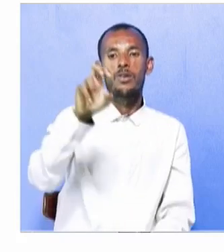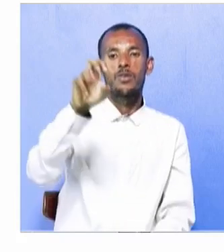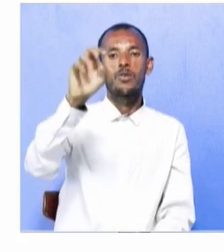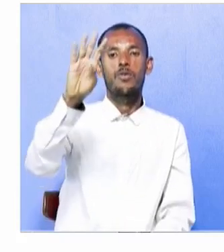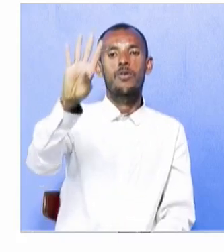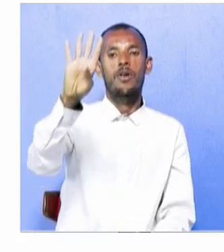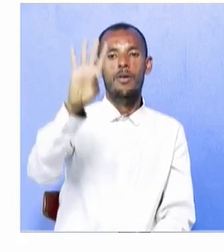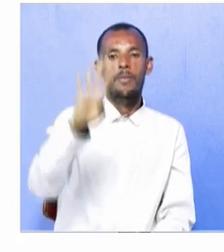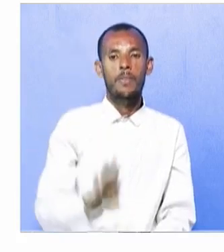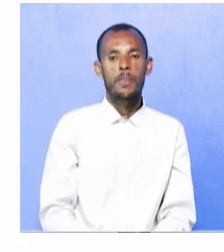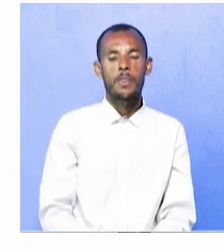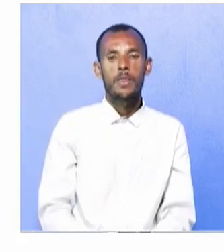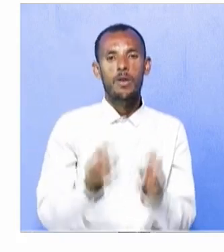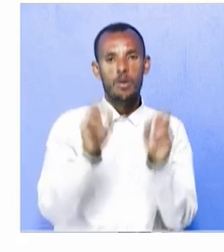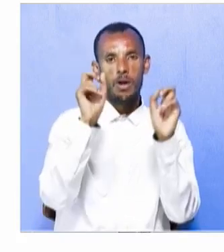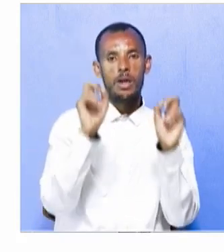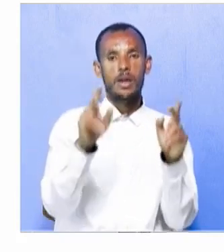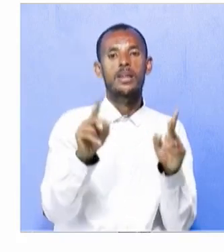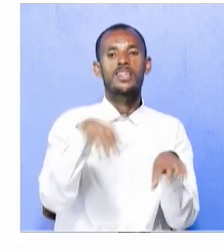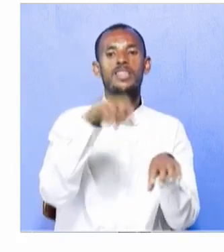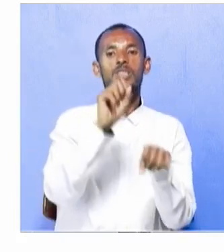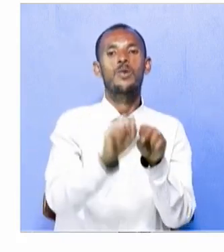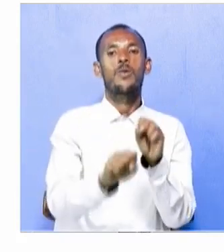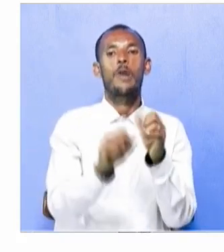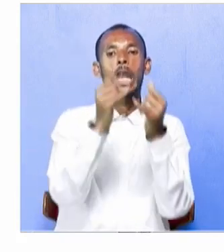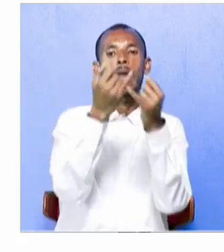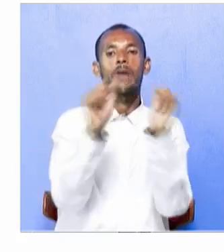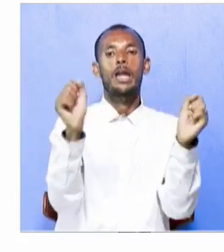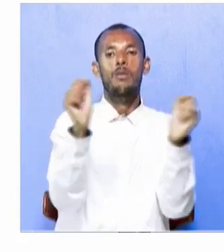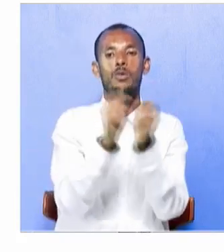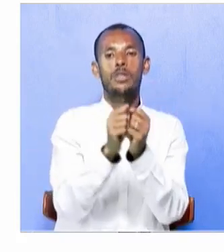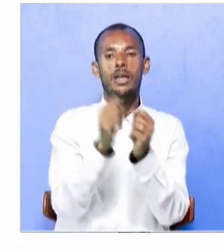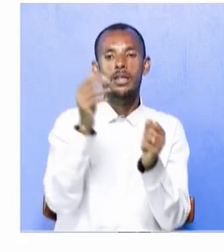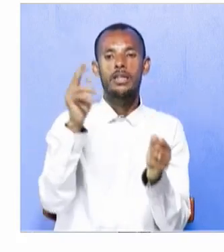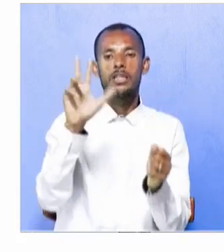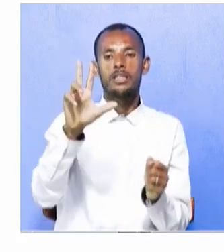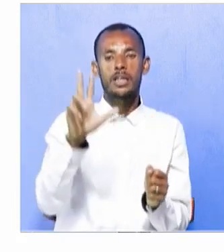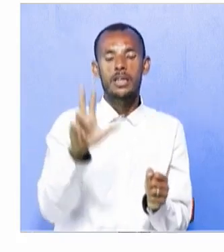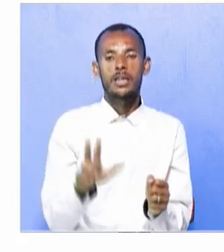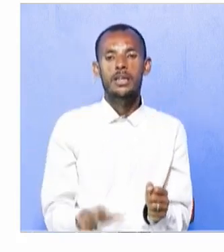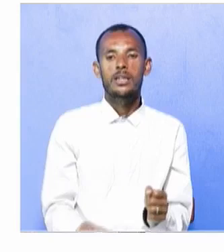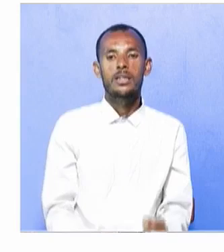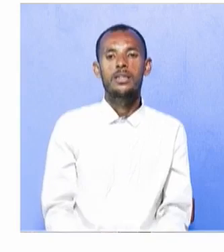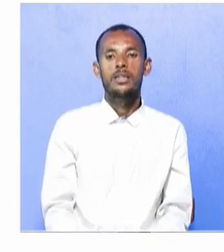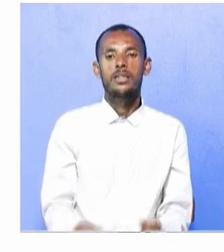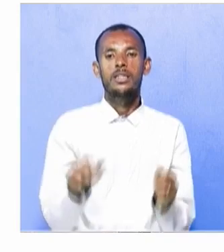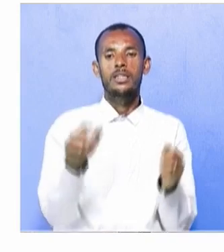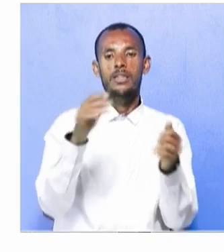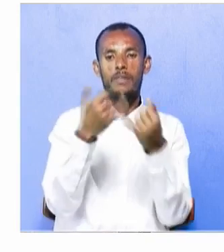24, okay? So dividing both sides by